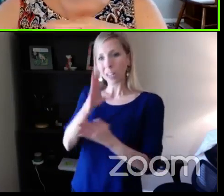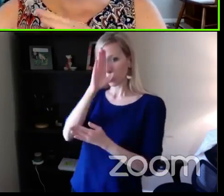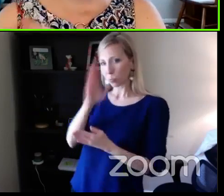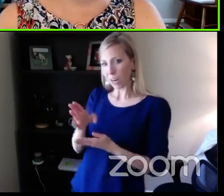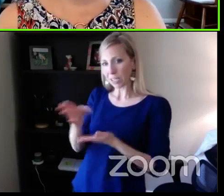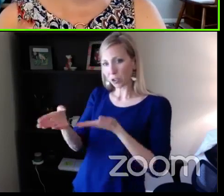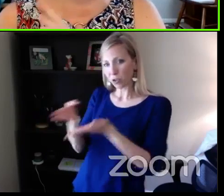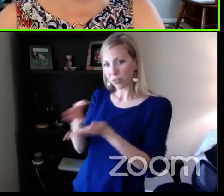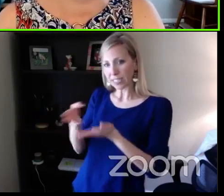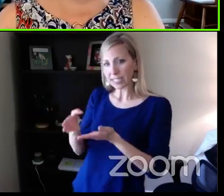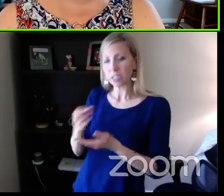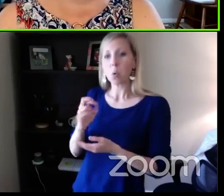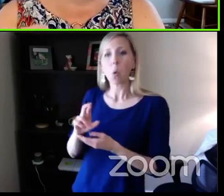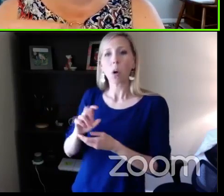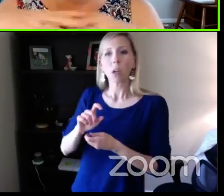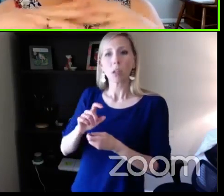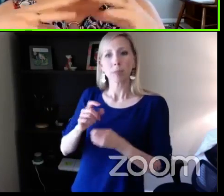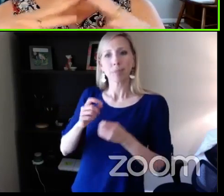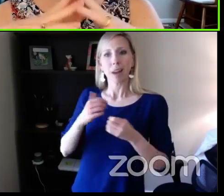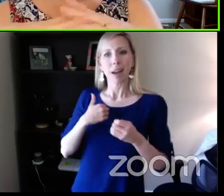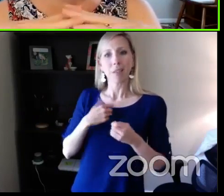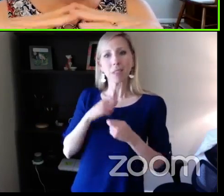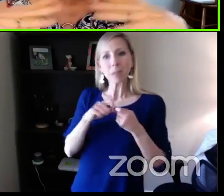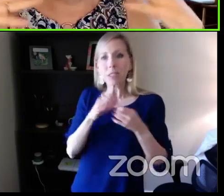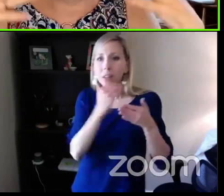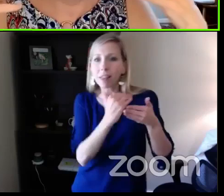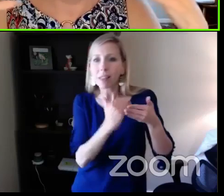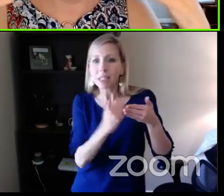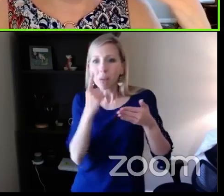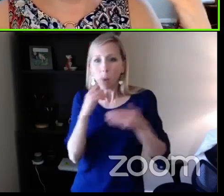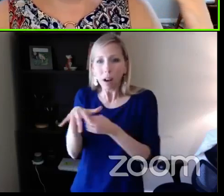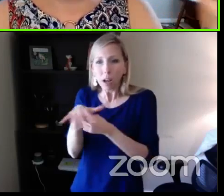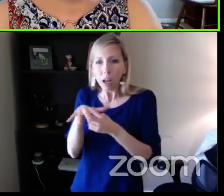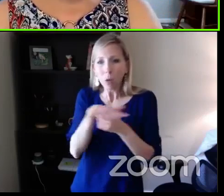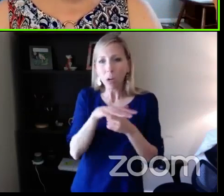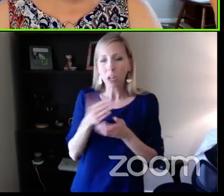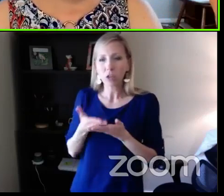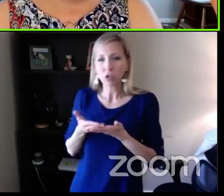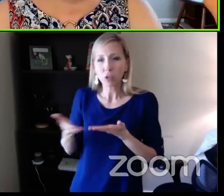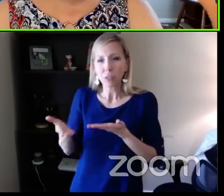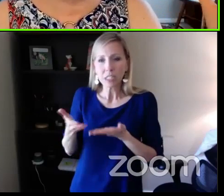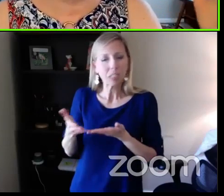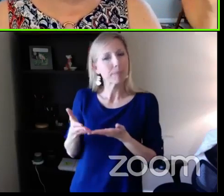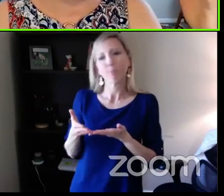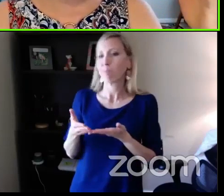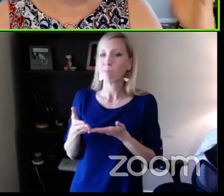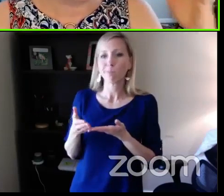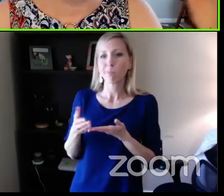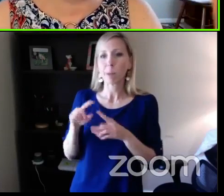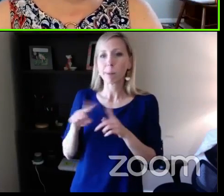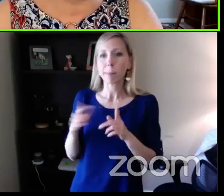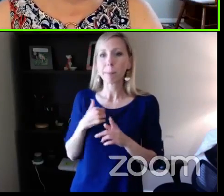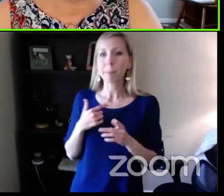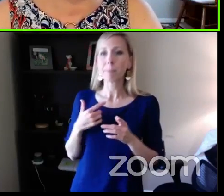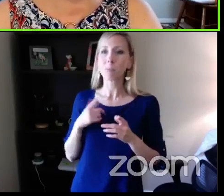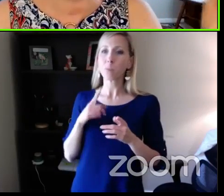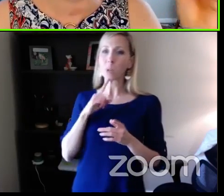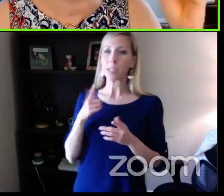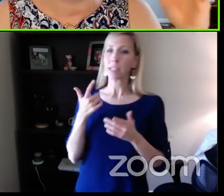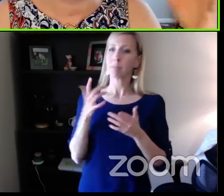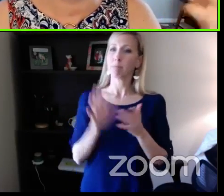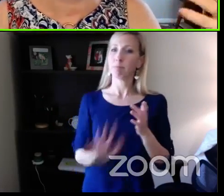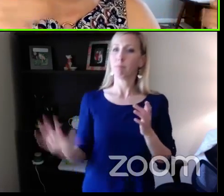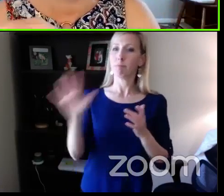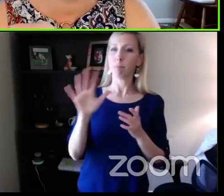like a directory of services. We are providing mainly information to states throughout the